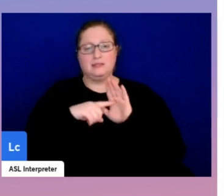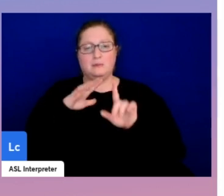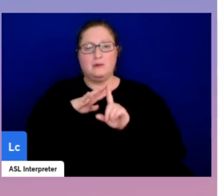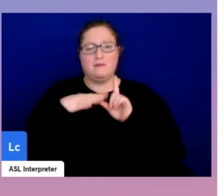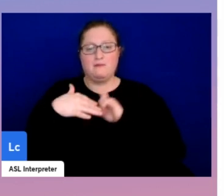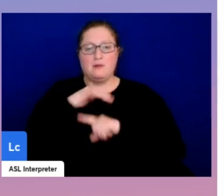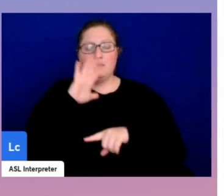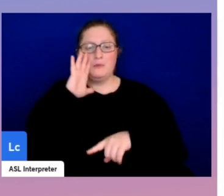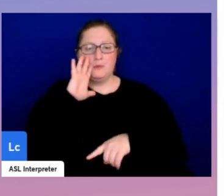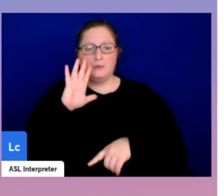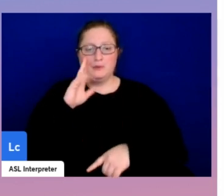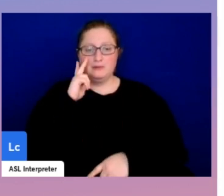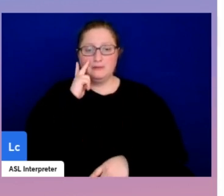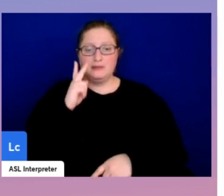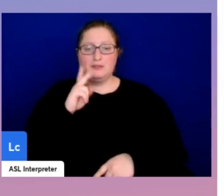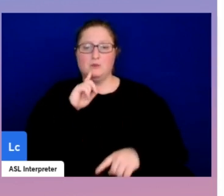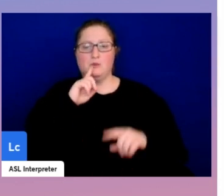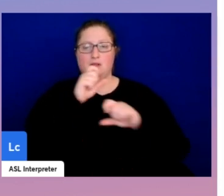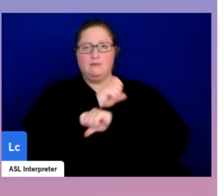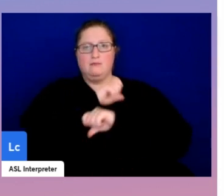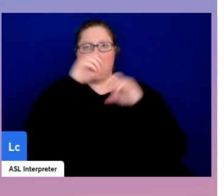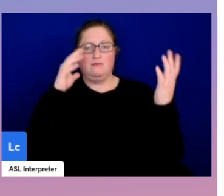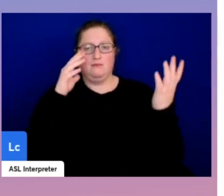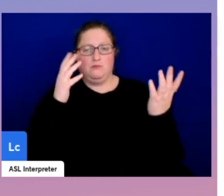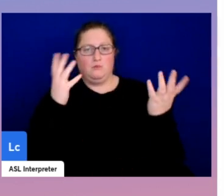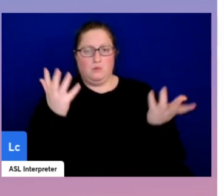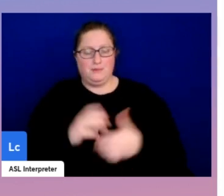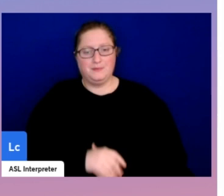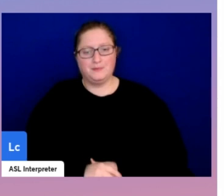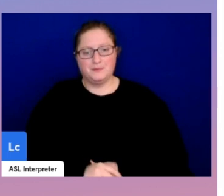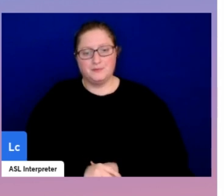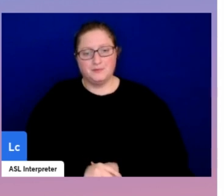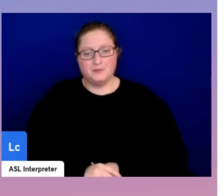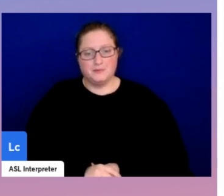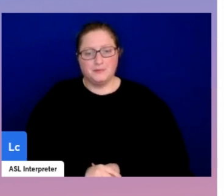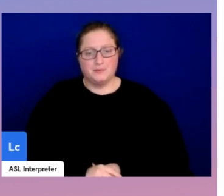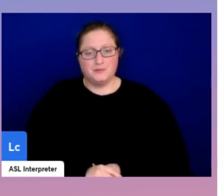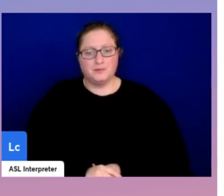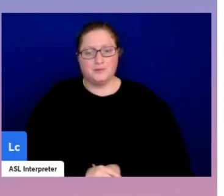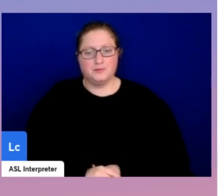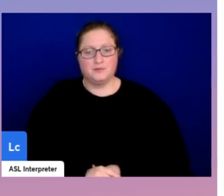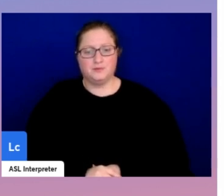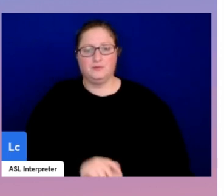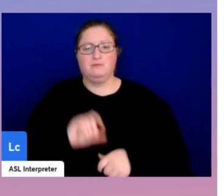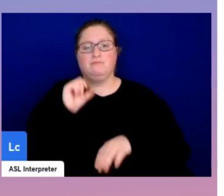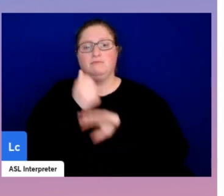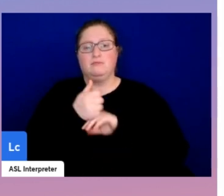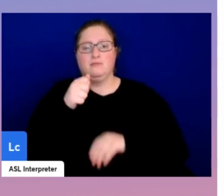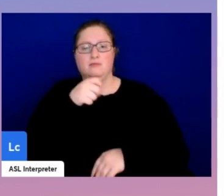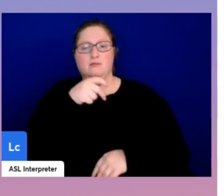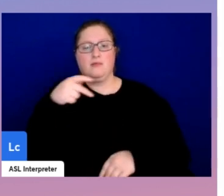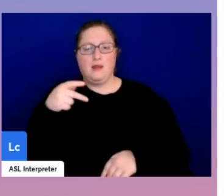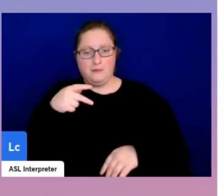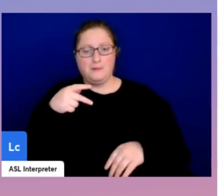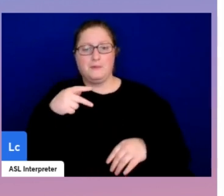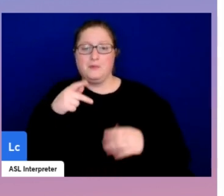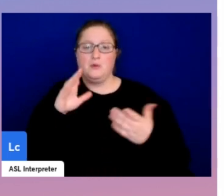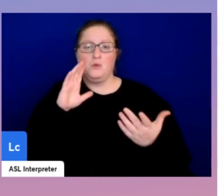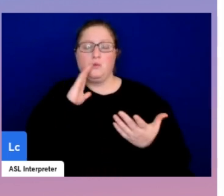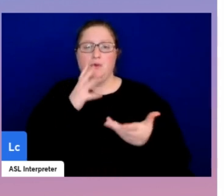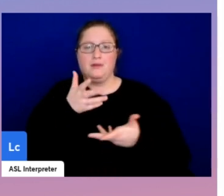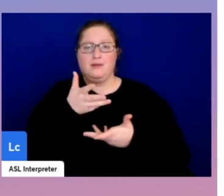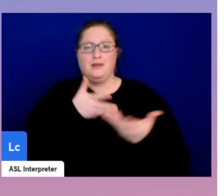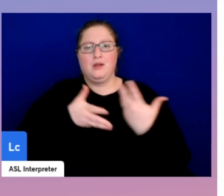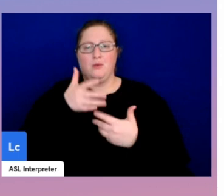see and sort of paint a picture of what it's going to look like. So I've created an application that effectively just interacts with